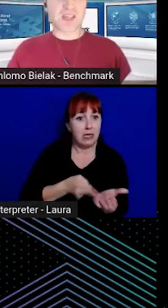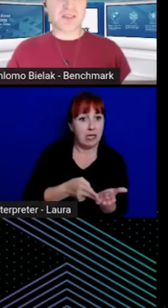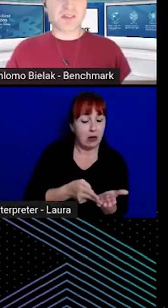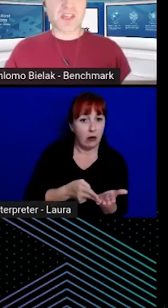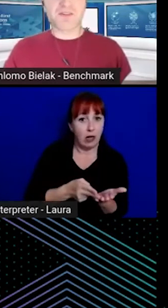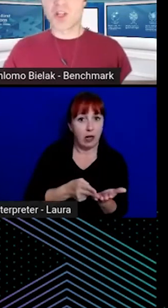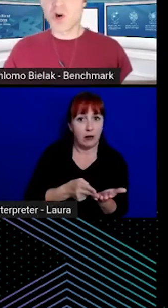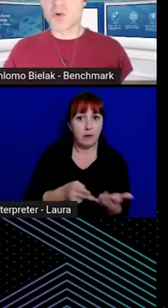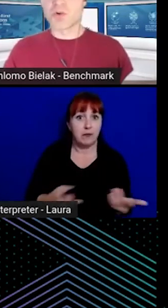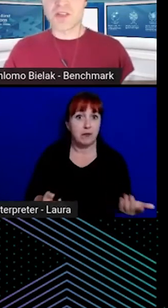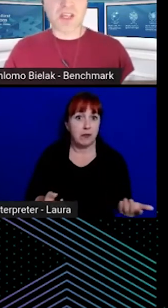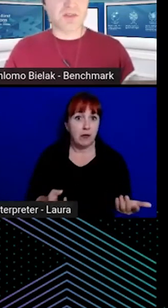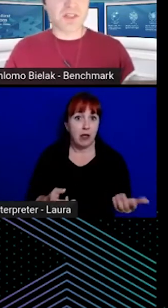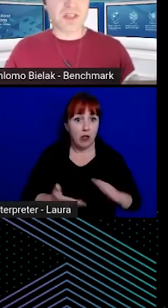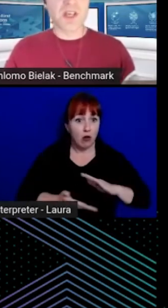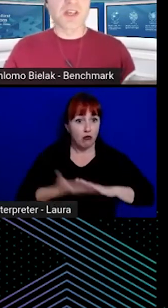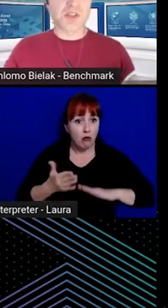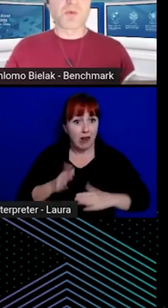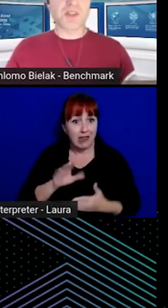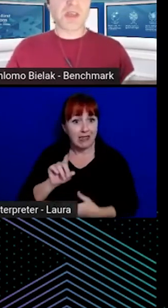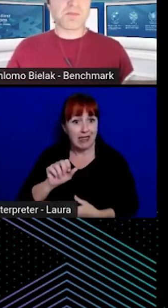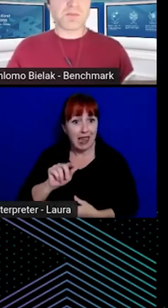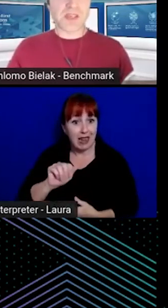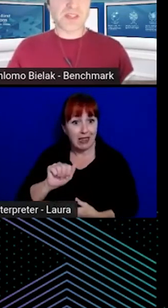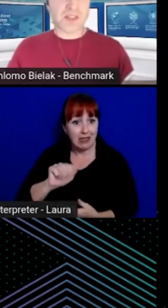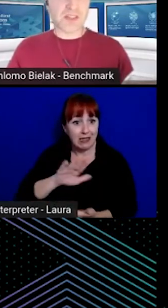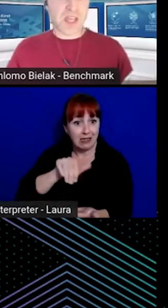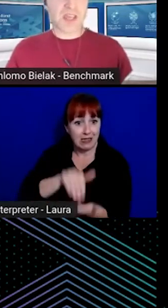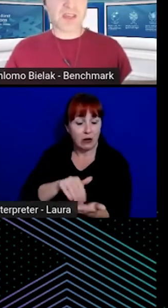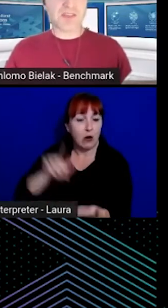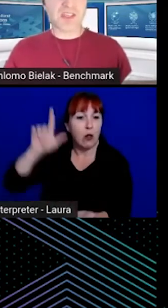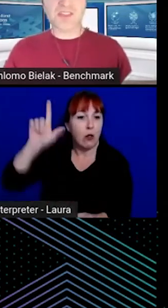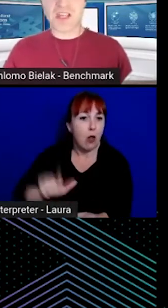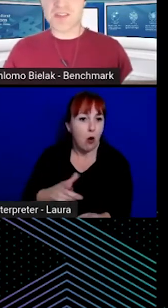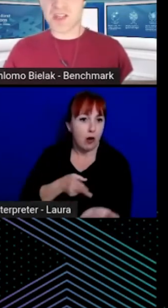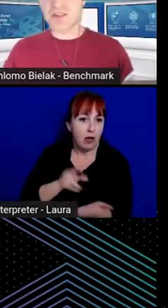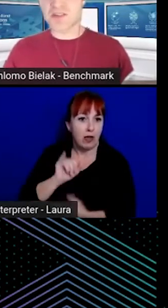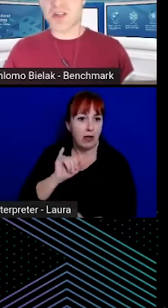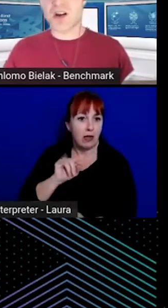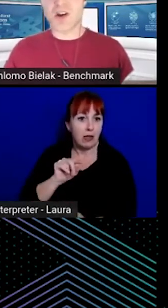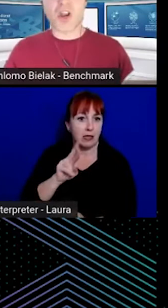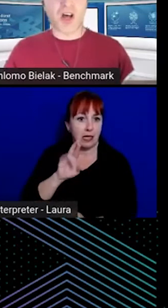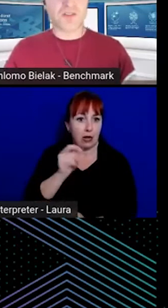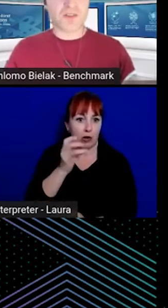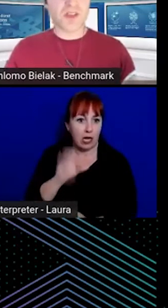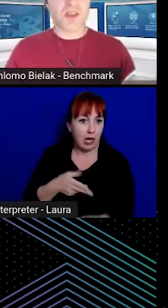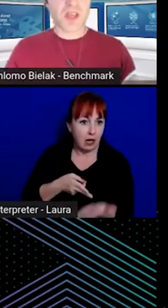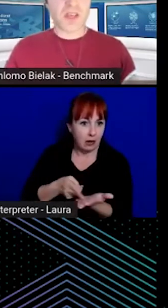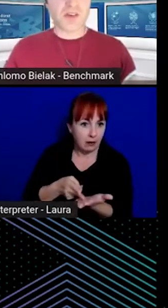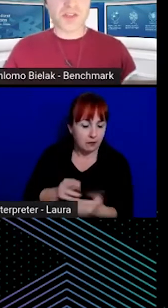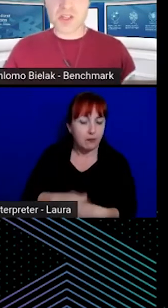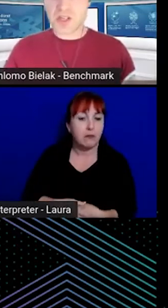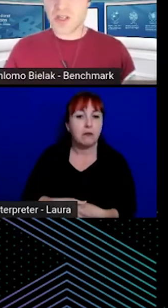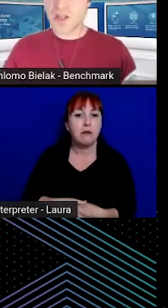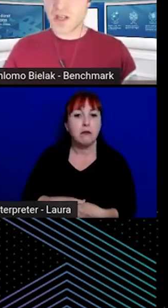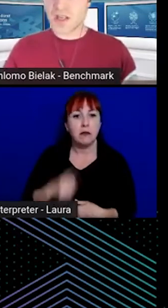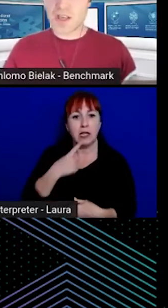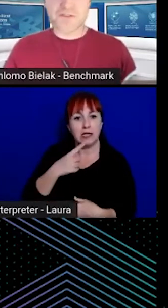data centers have low integrity. So what they're basically saying is these data centers are not